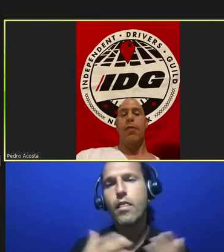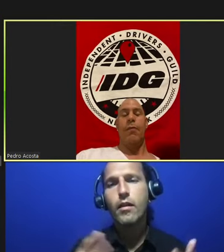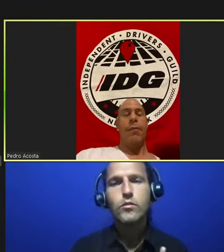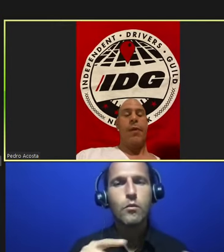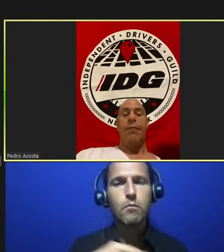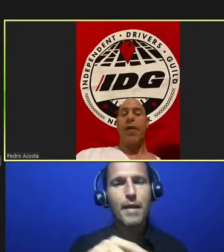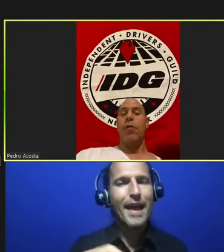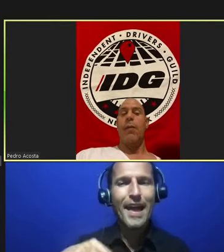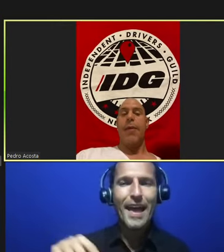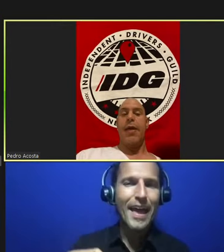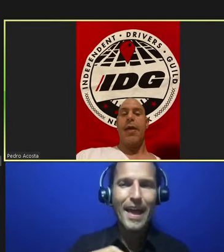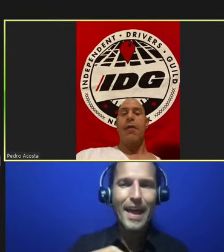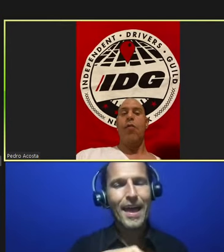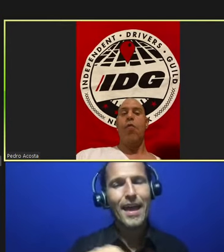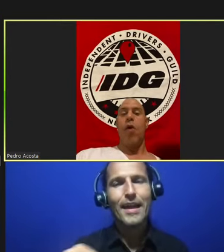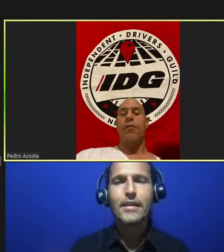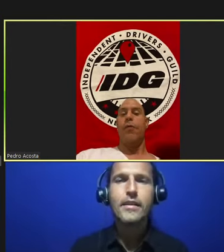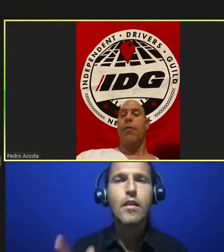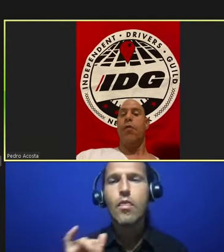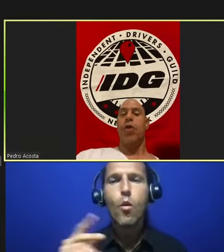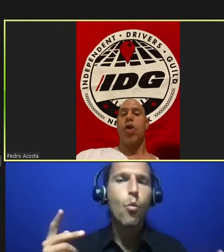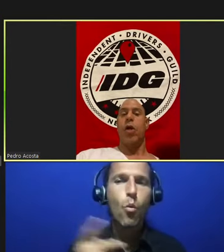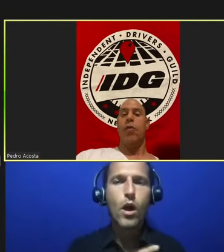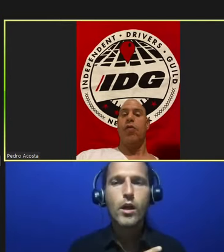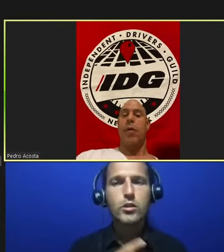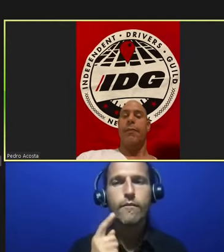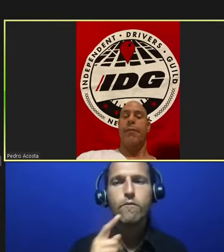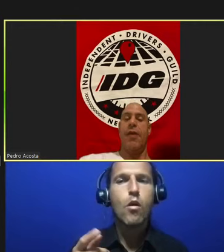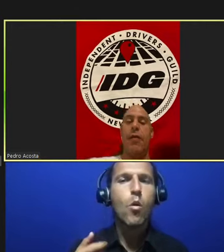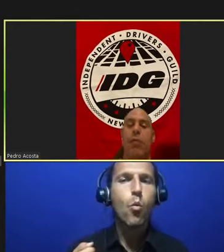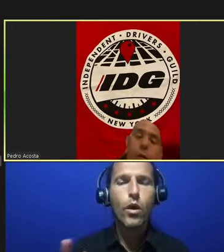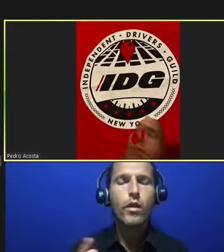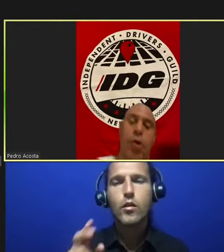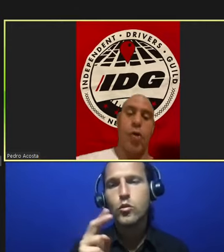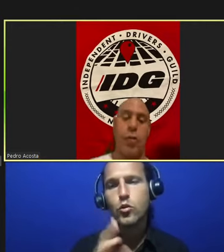So that's going to make even worse for a wheelchair user.